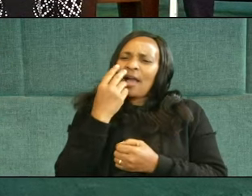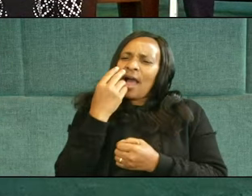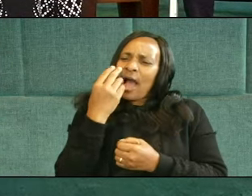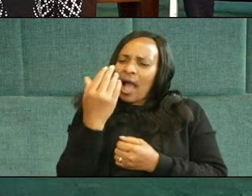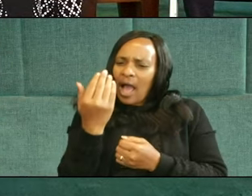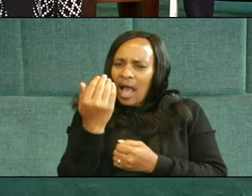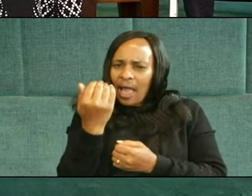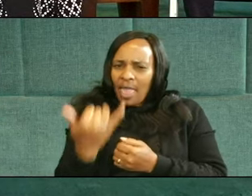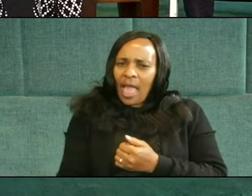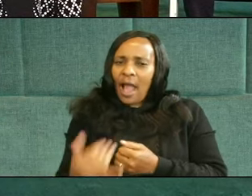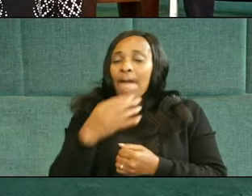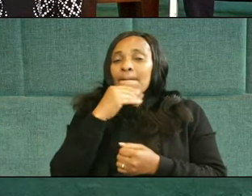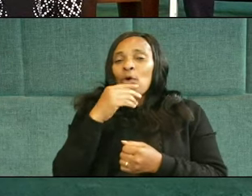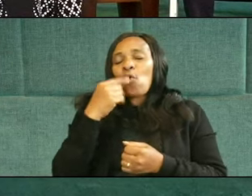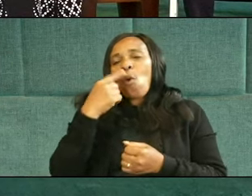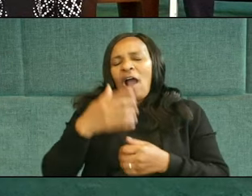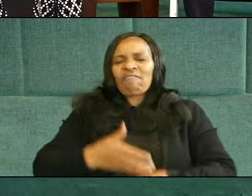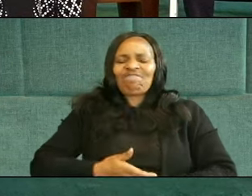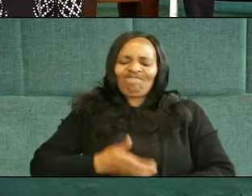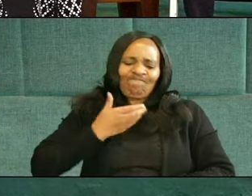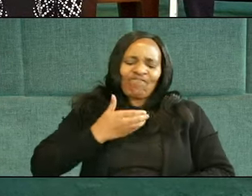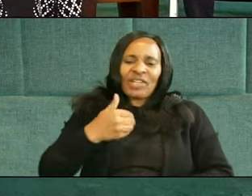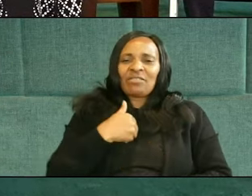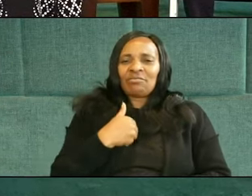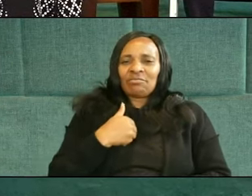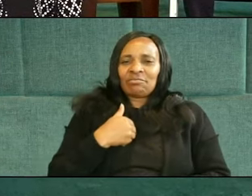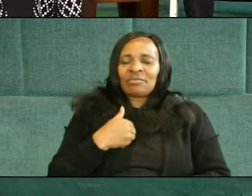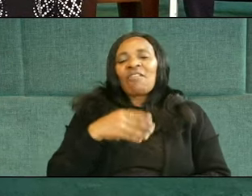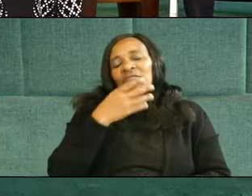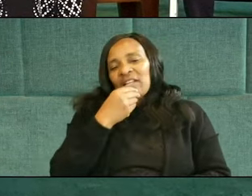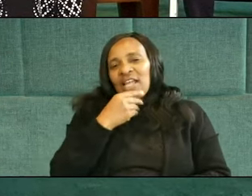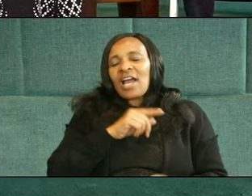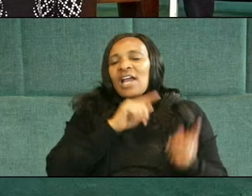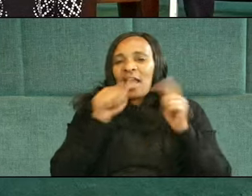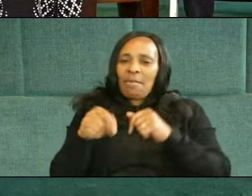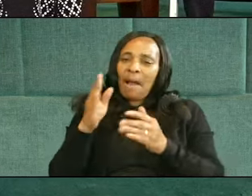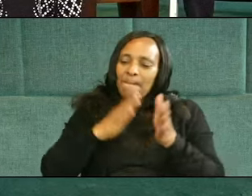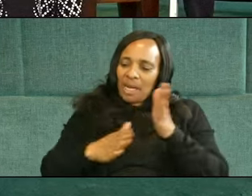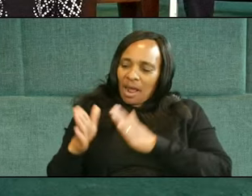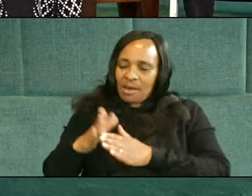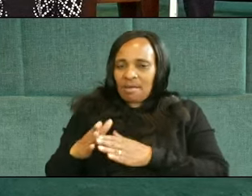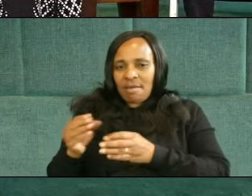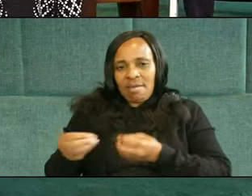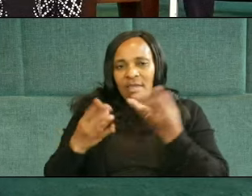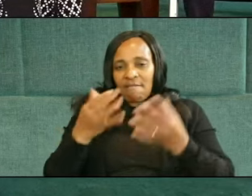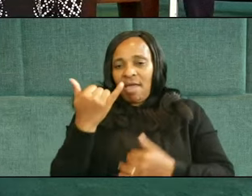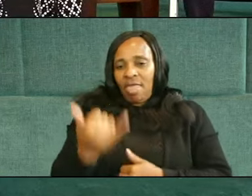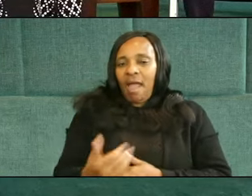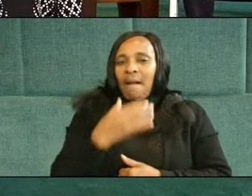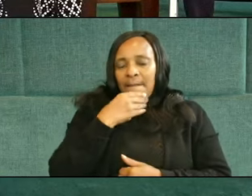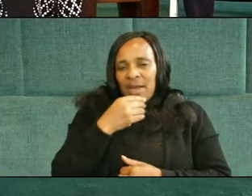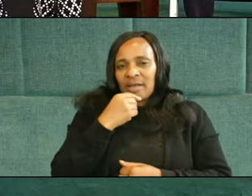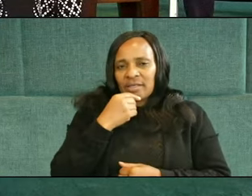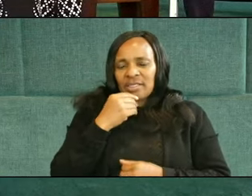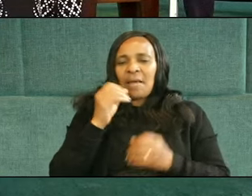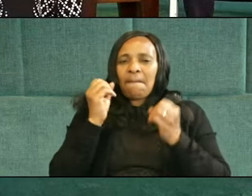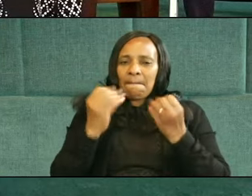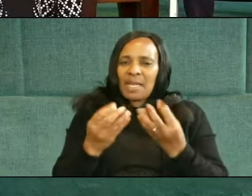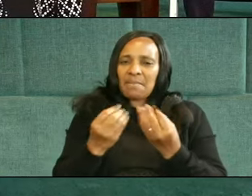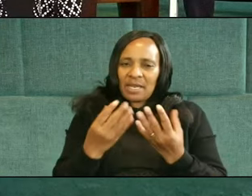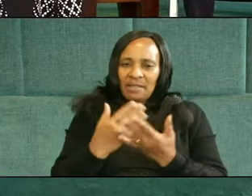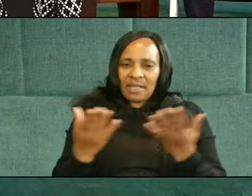anger issues, okay? And so his dad came up with a plan. He gave this young man a couple of nails and a